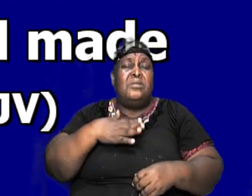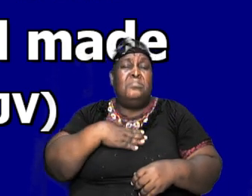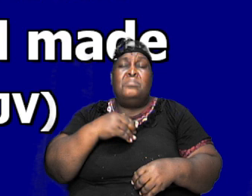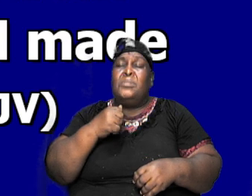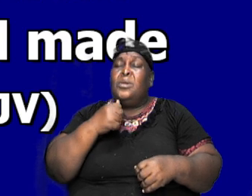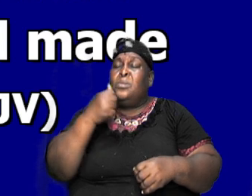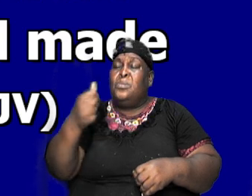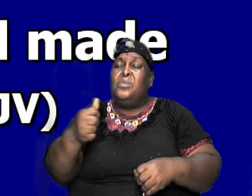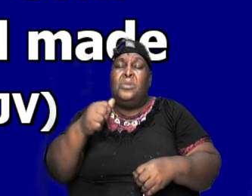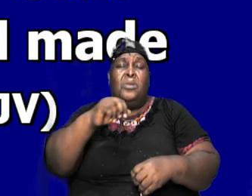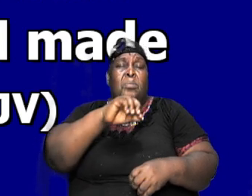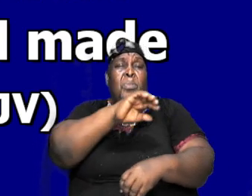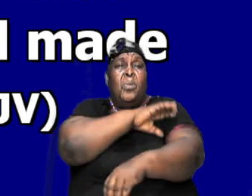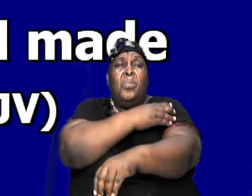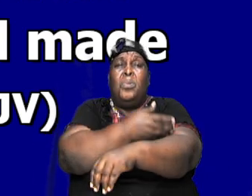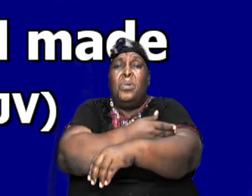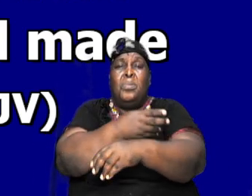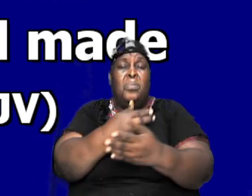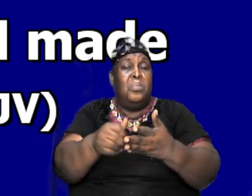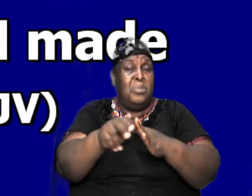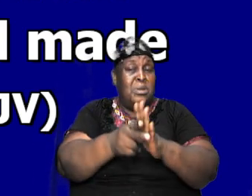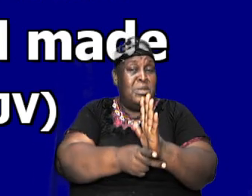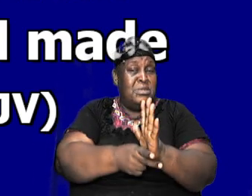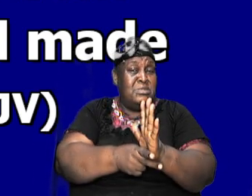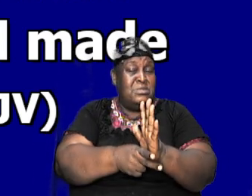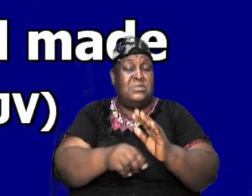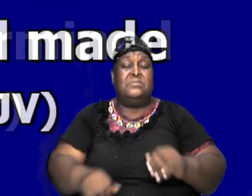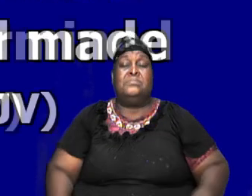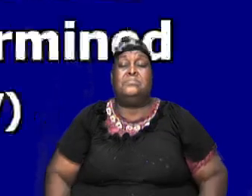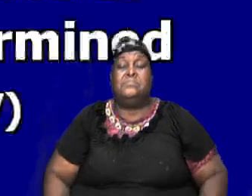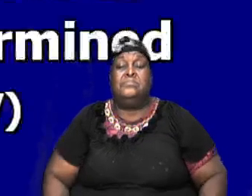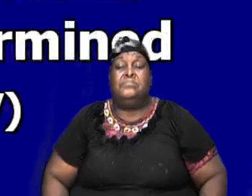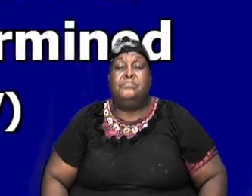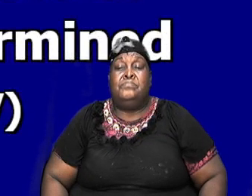power or holiness." I continue.